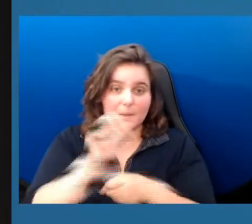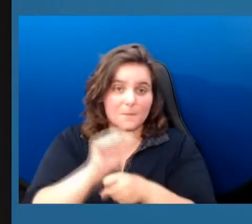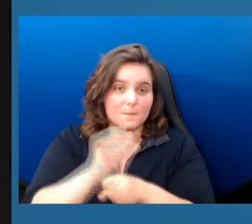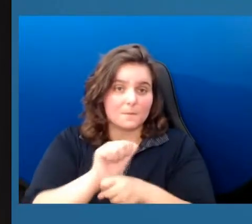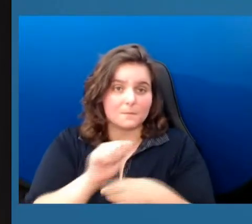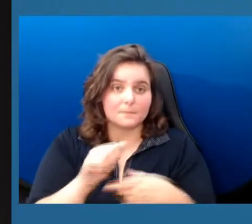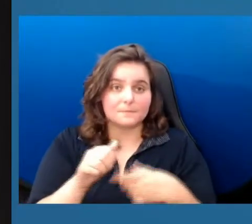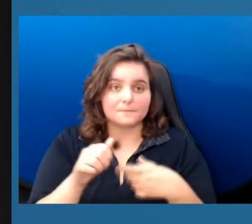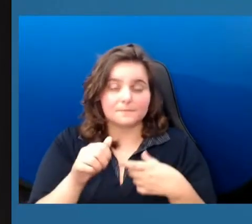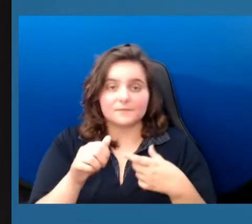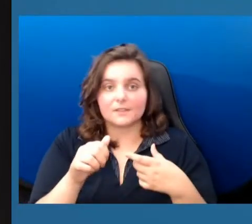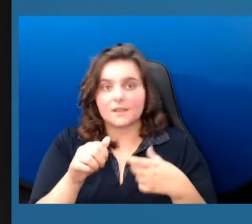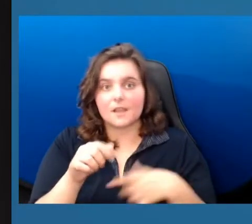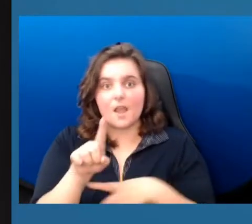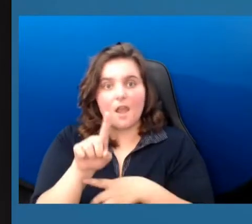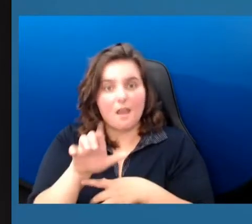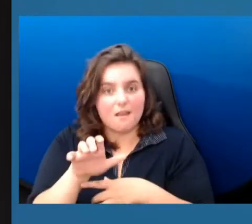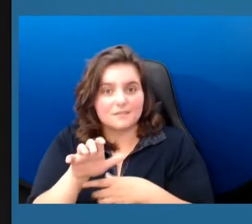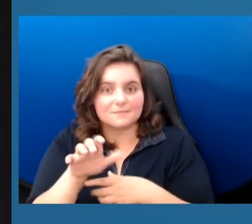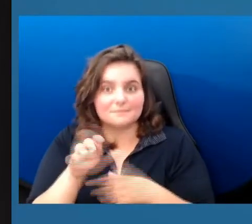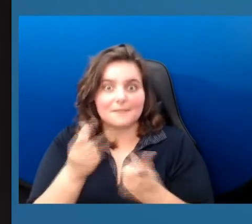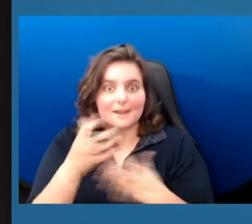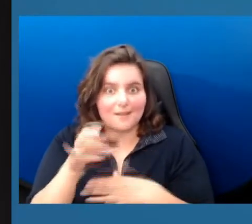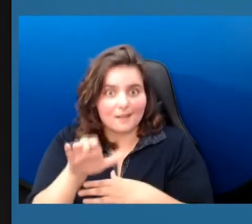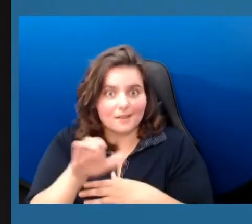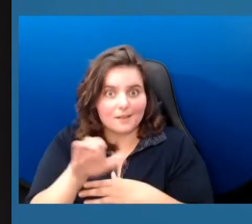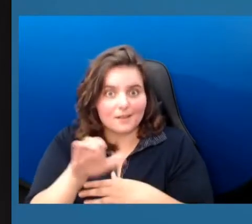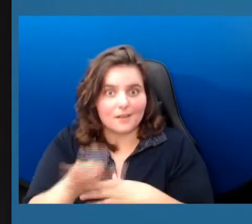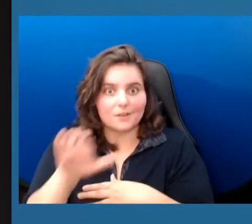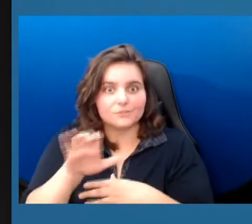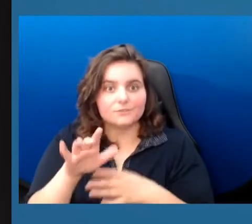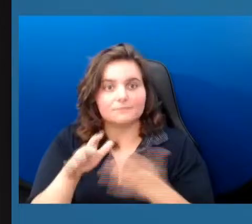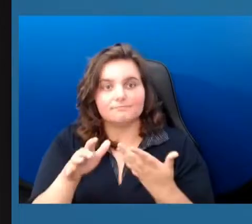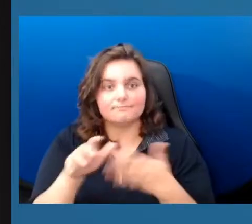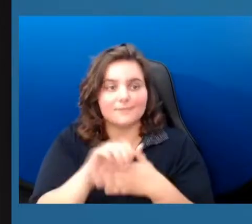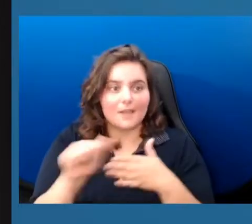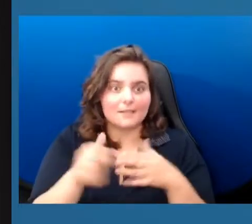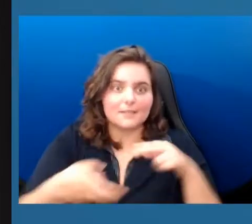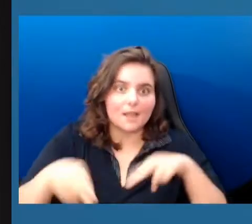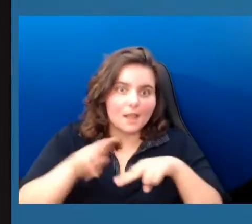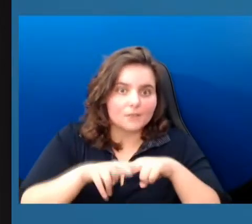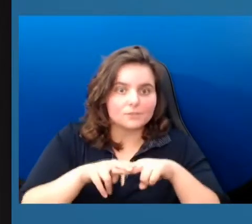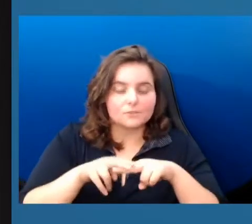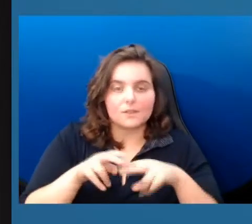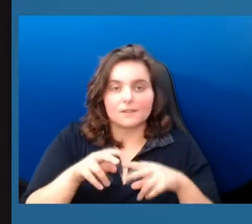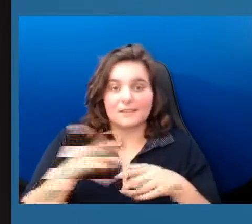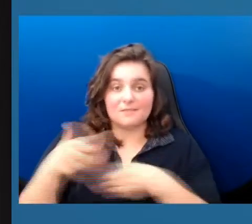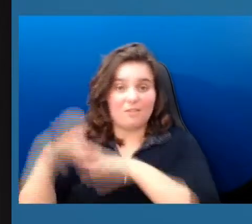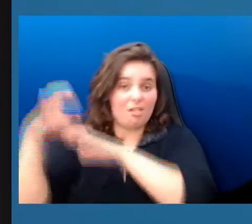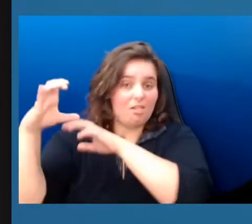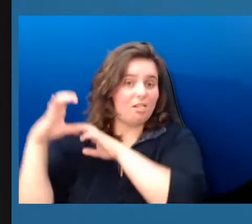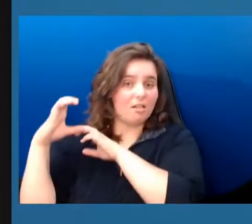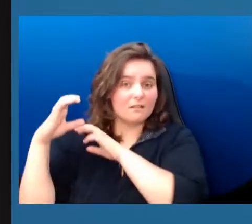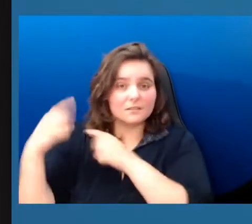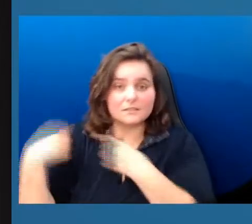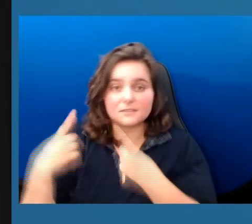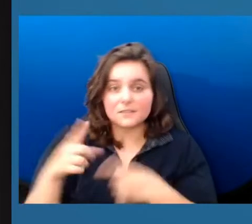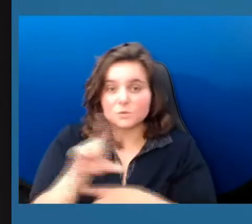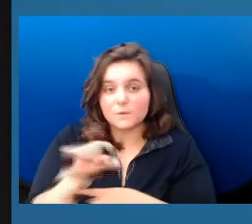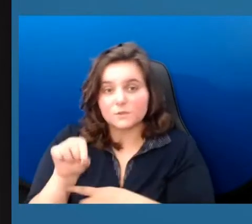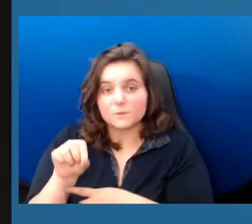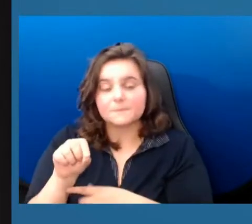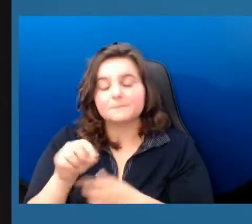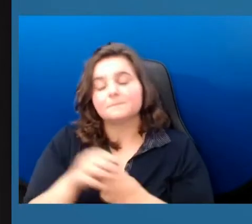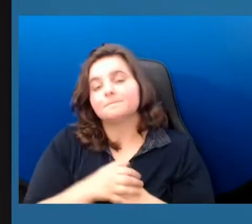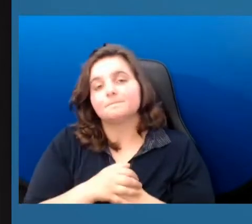dollars extra per employee per year that they have shouldered since 2020. And as has been